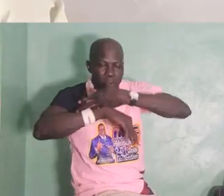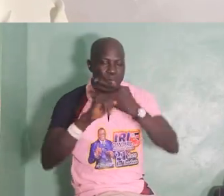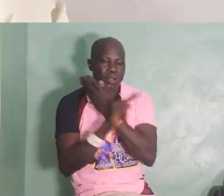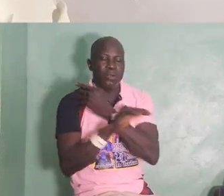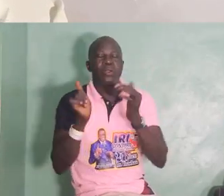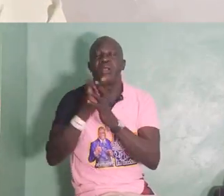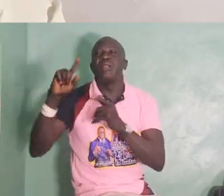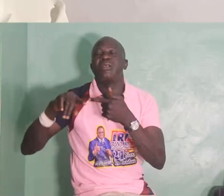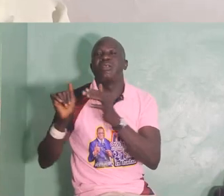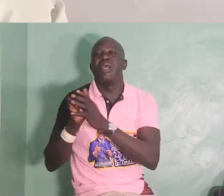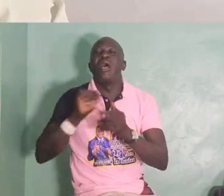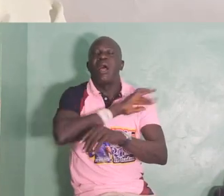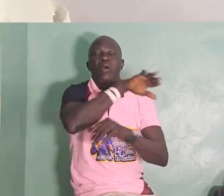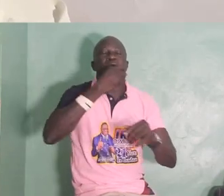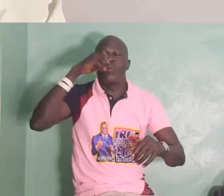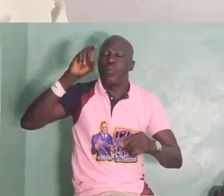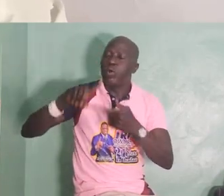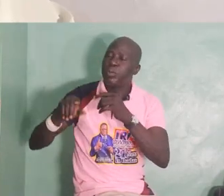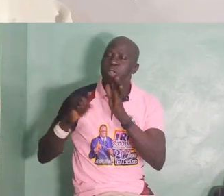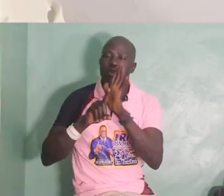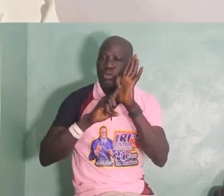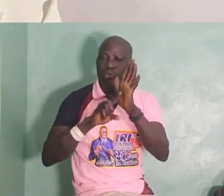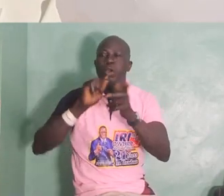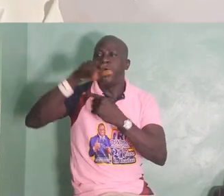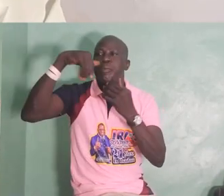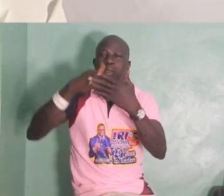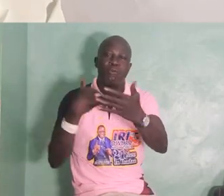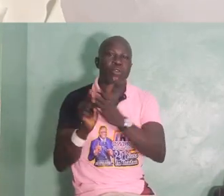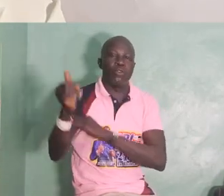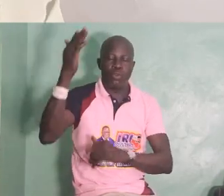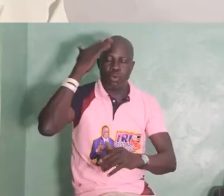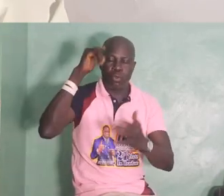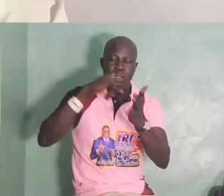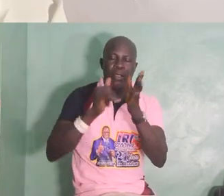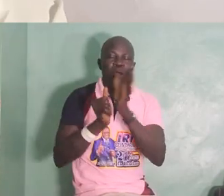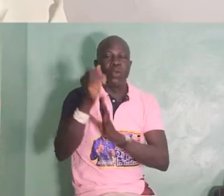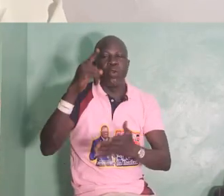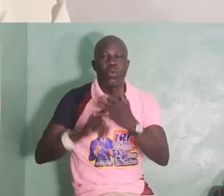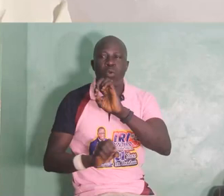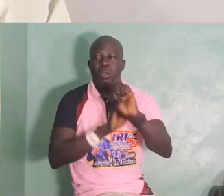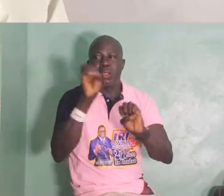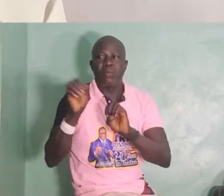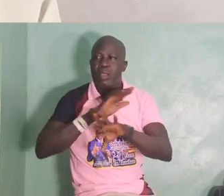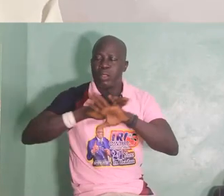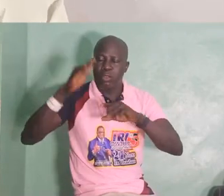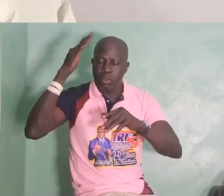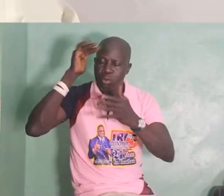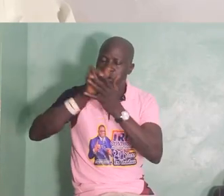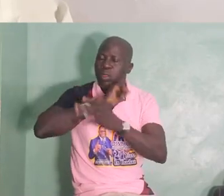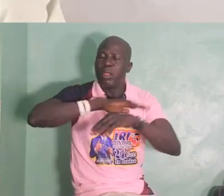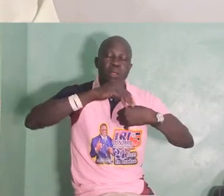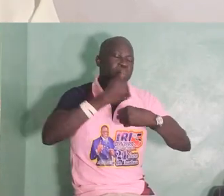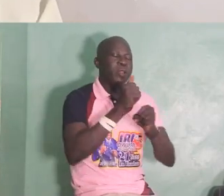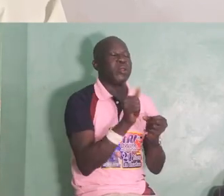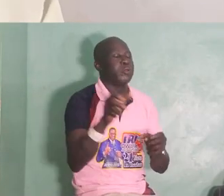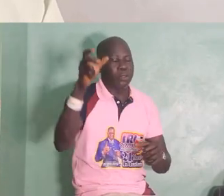hidden treasures of the darkness. So a gbodo fi han ko to mo. We must show it to you before you know it. What you don't know will